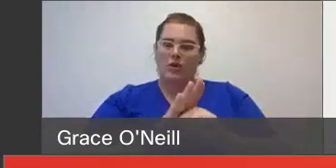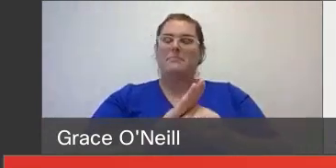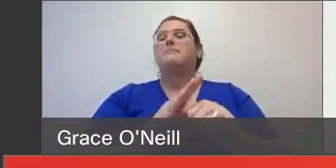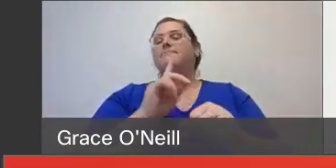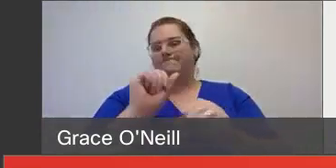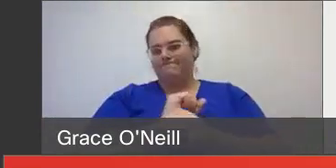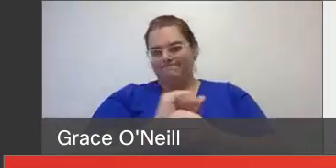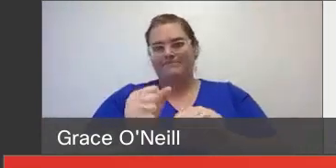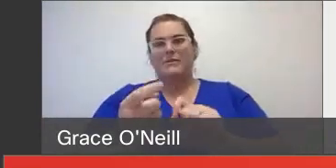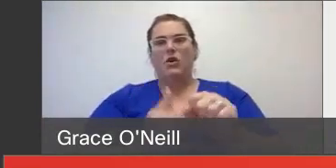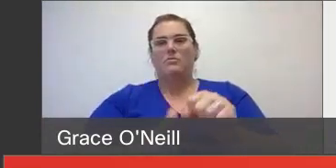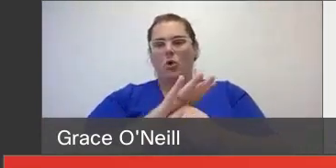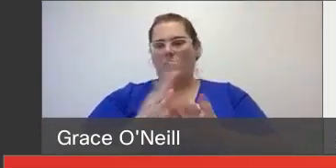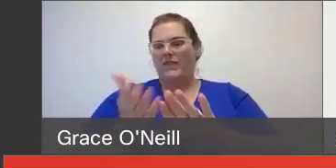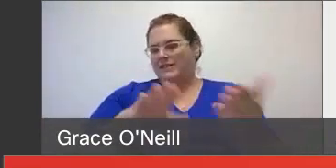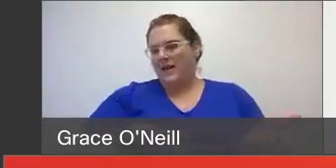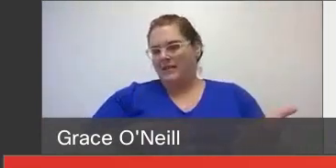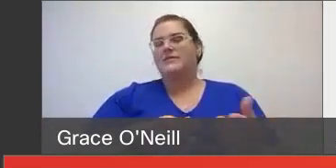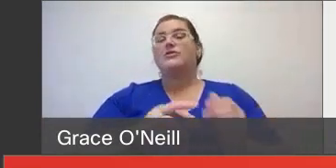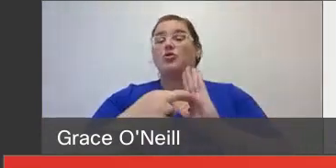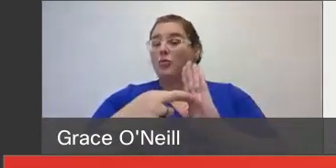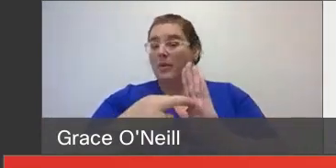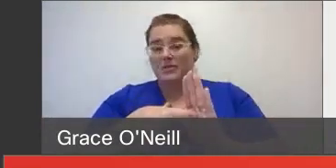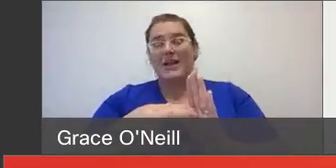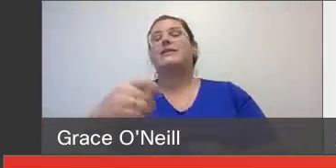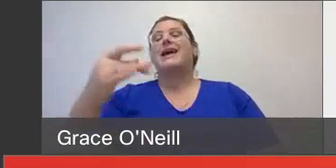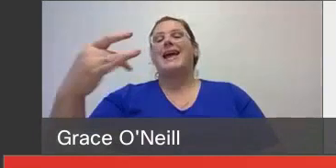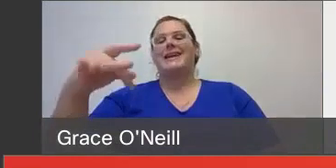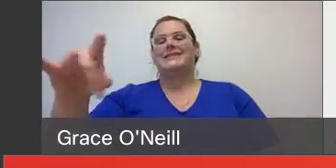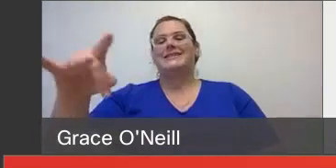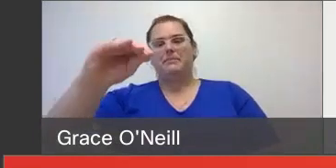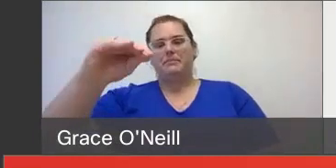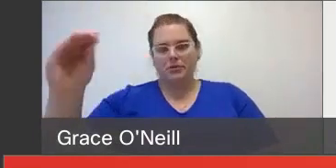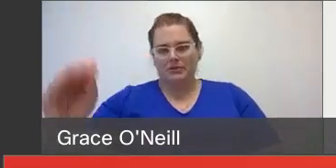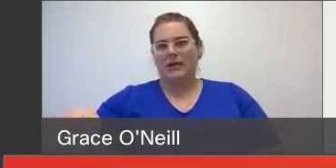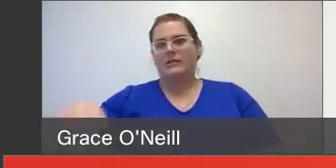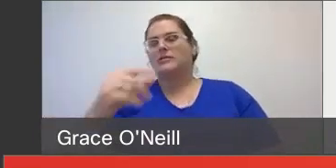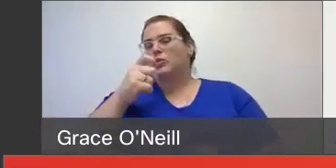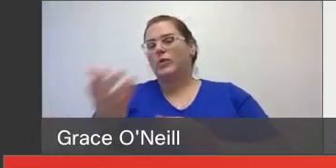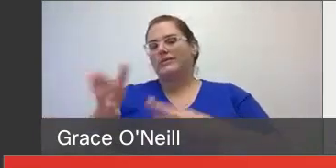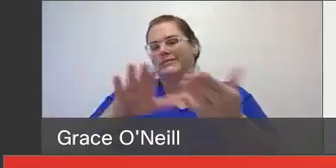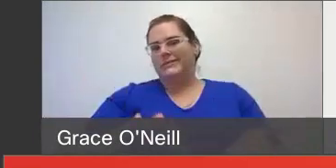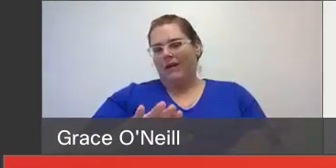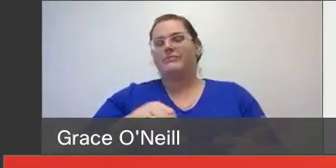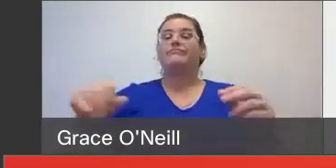COVID supported by DDA who have died from a confirmed COVID death.